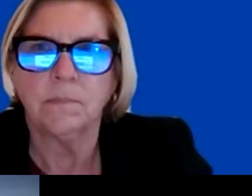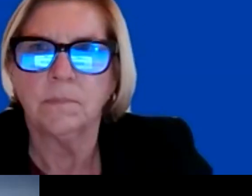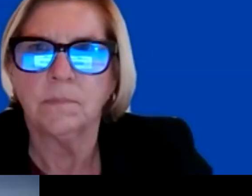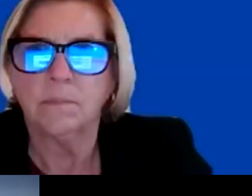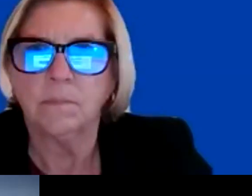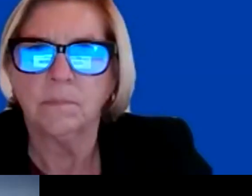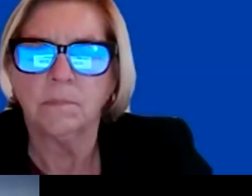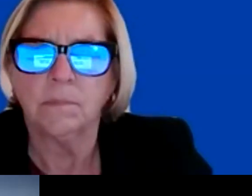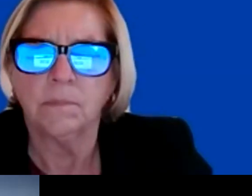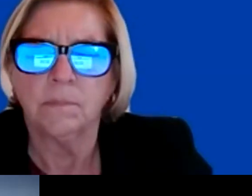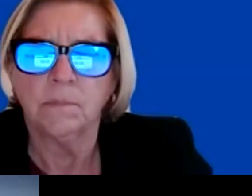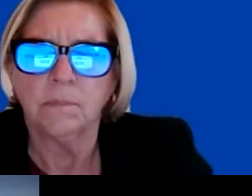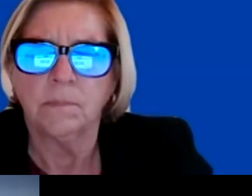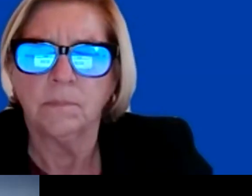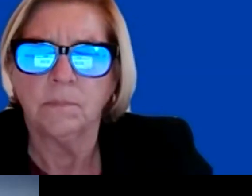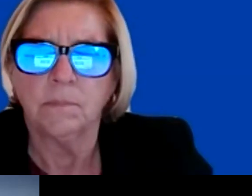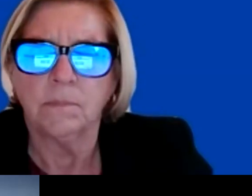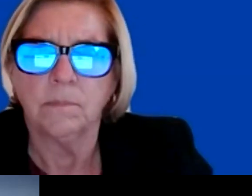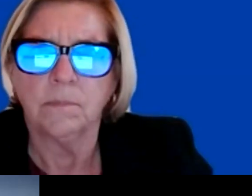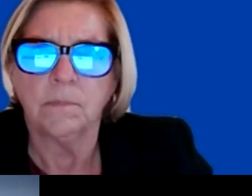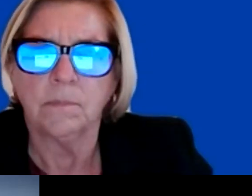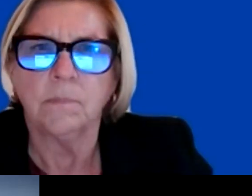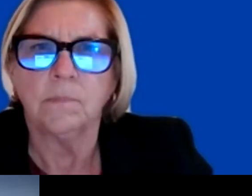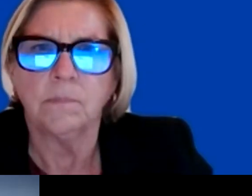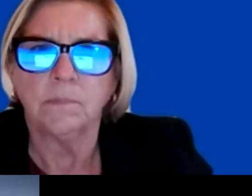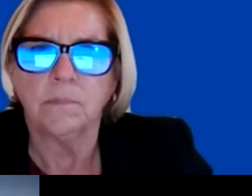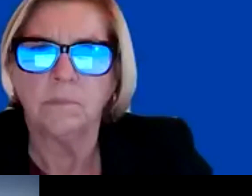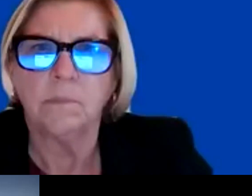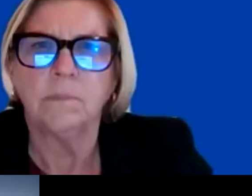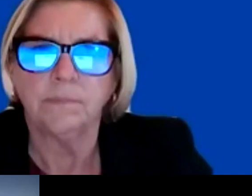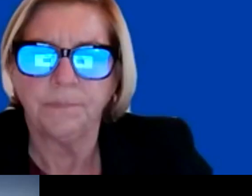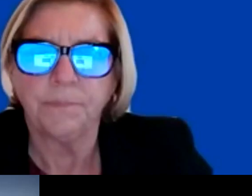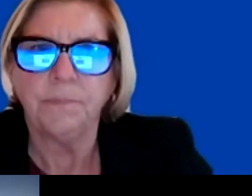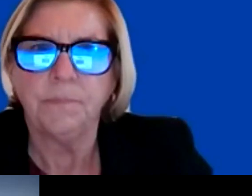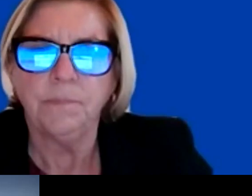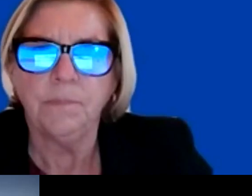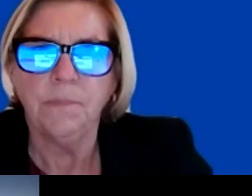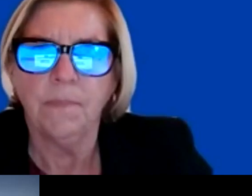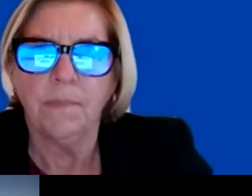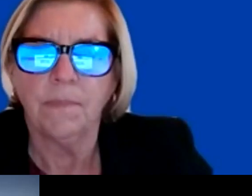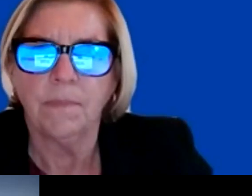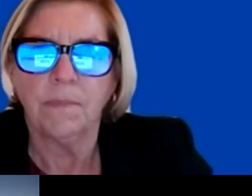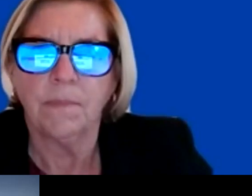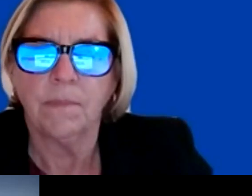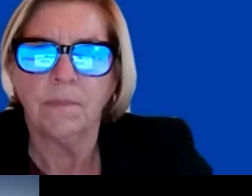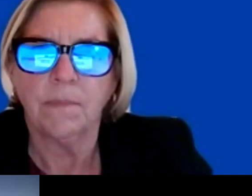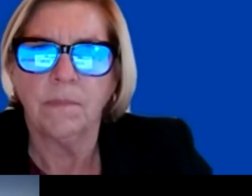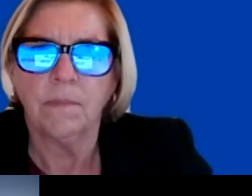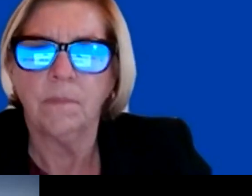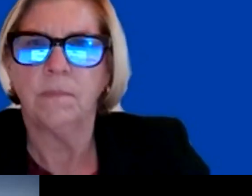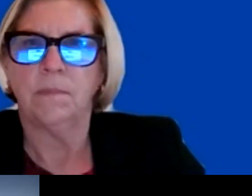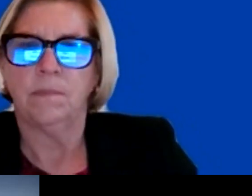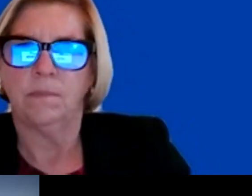about the ways in which the waivers would work. Or if that would be included.